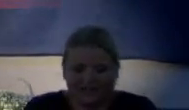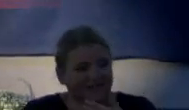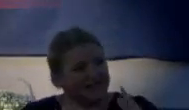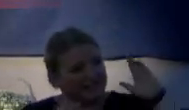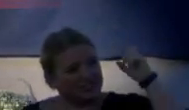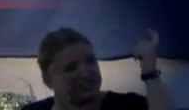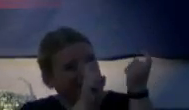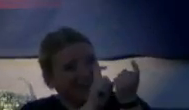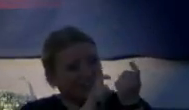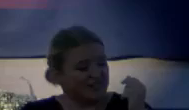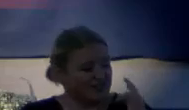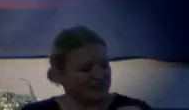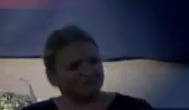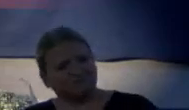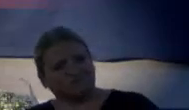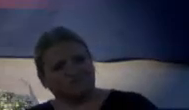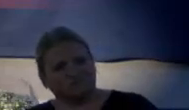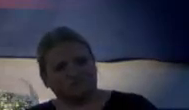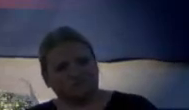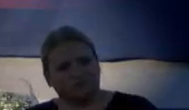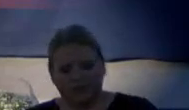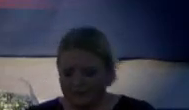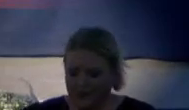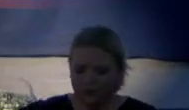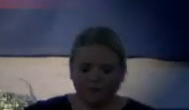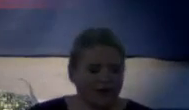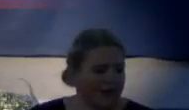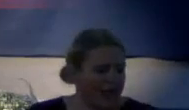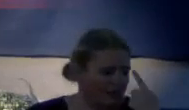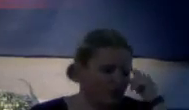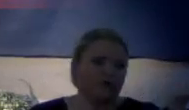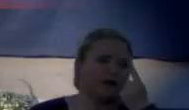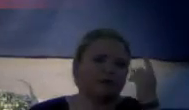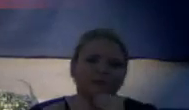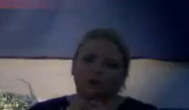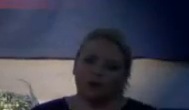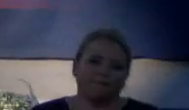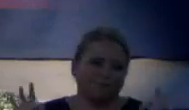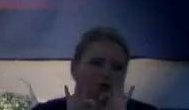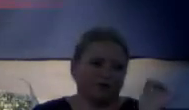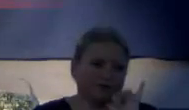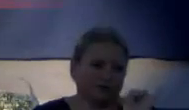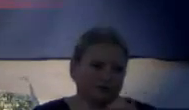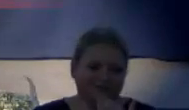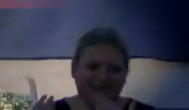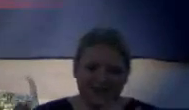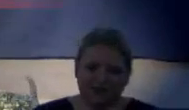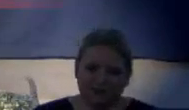however hesitant, we make room in our lives for something far greater. Thank you.